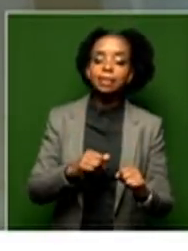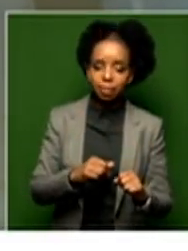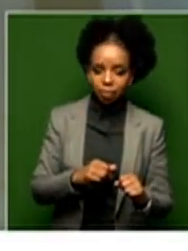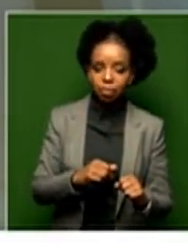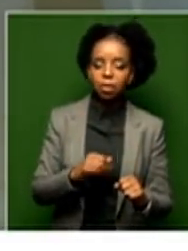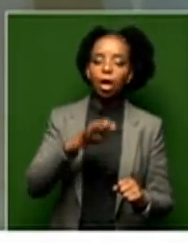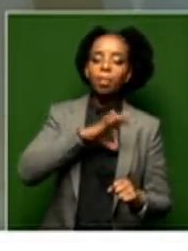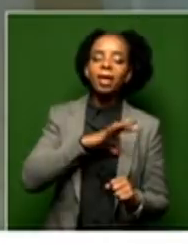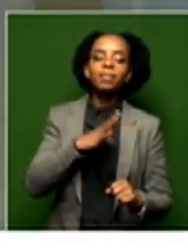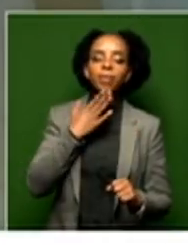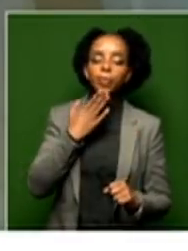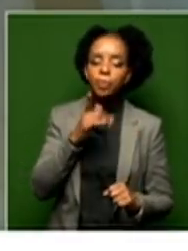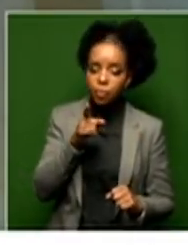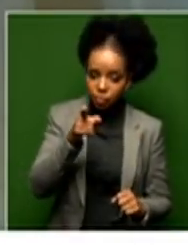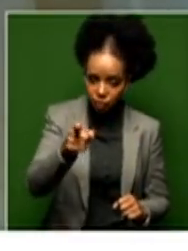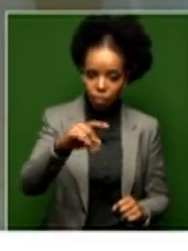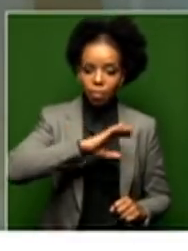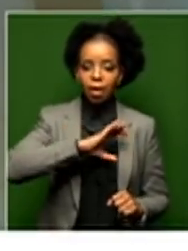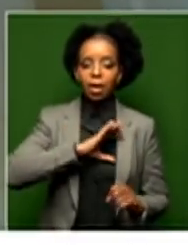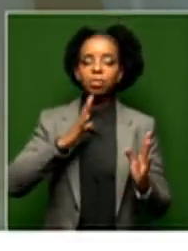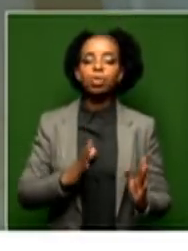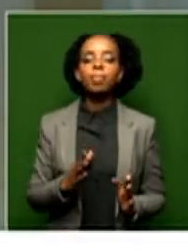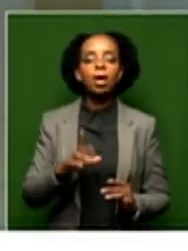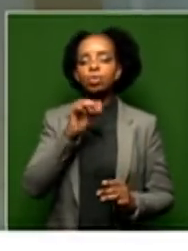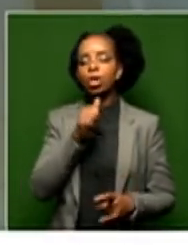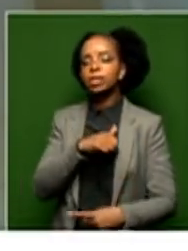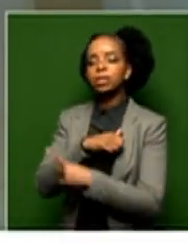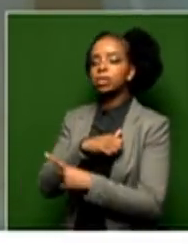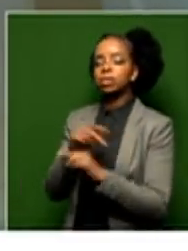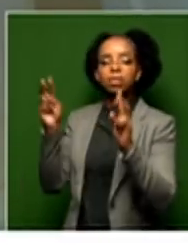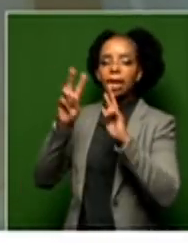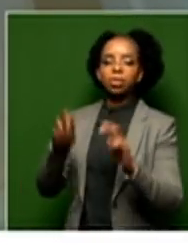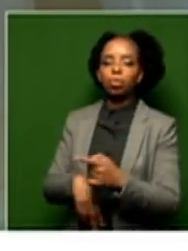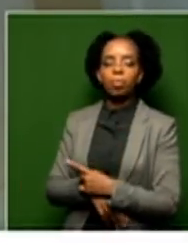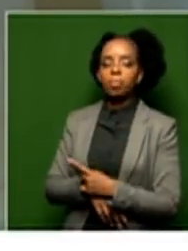to the customer and not to Eskom. NERSA will not allow